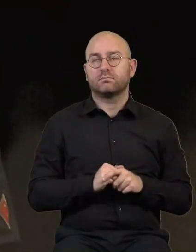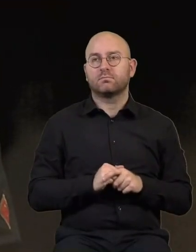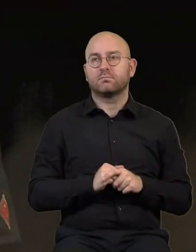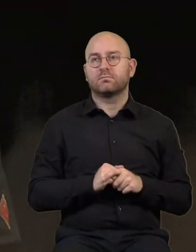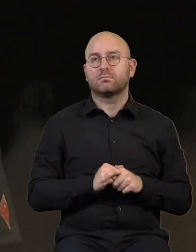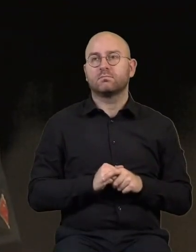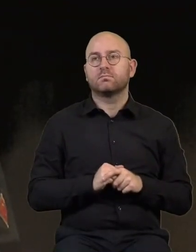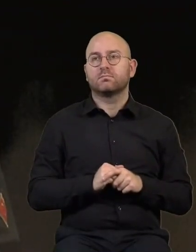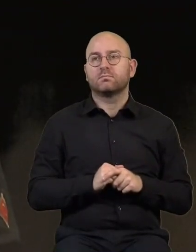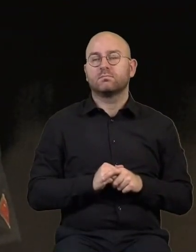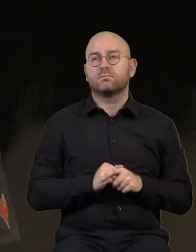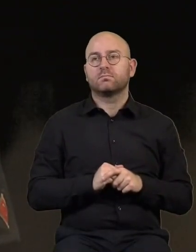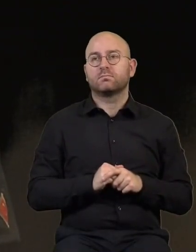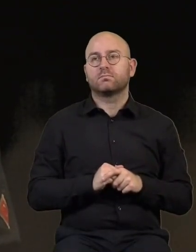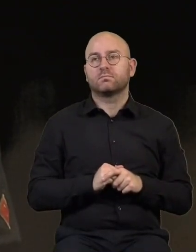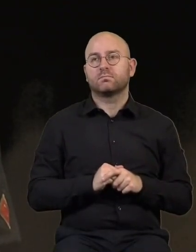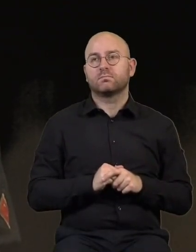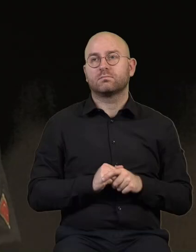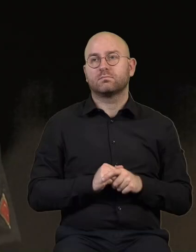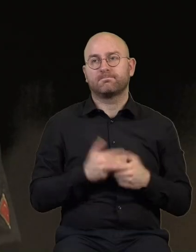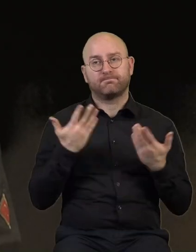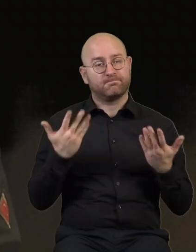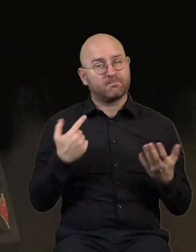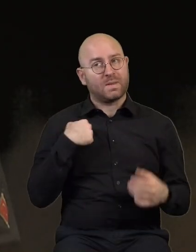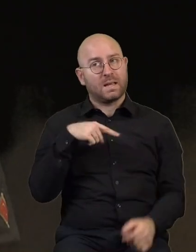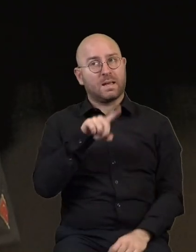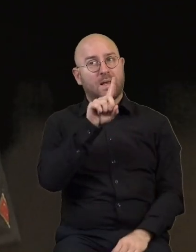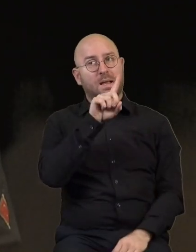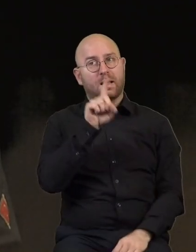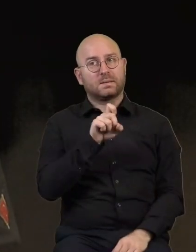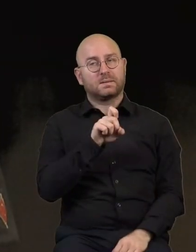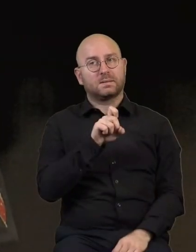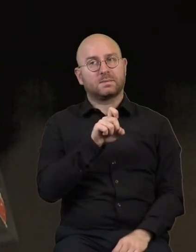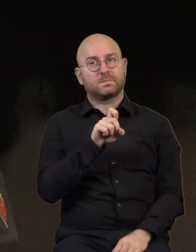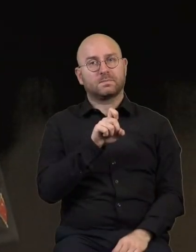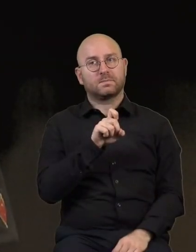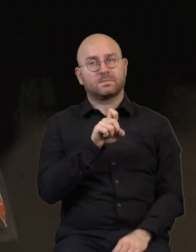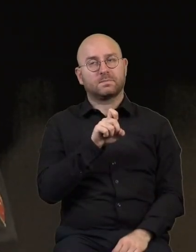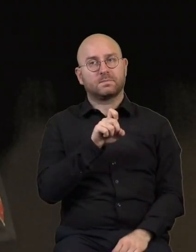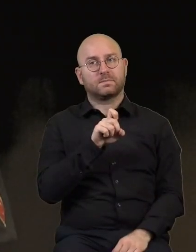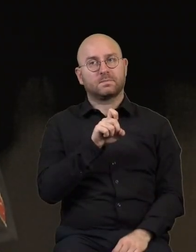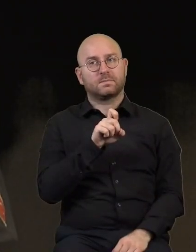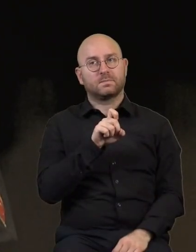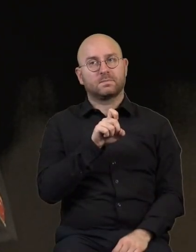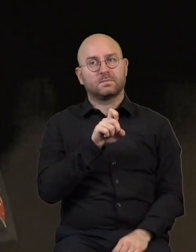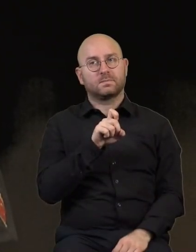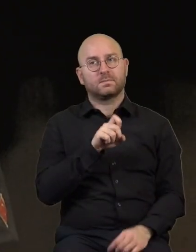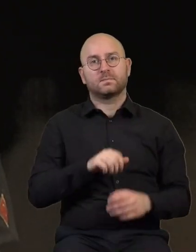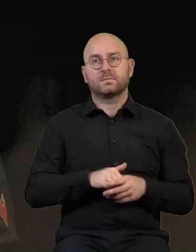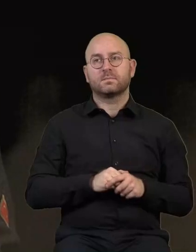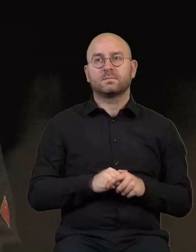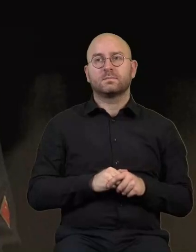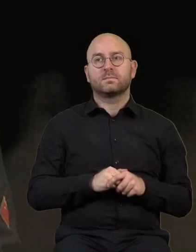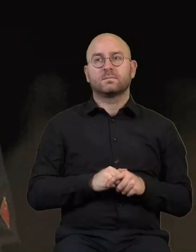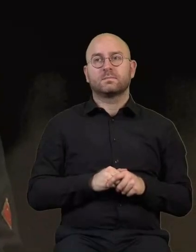in energy, we need to be redundant. So work on renewable, but also expand what we have.